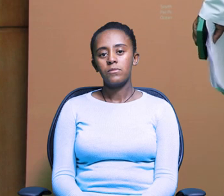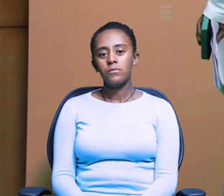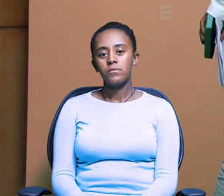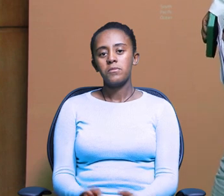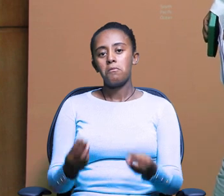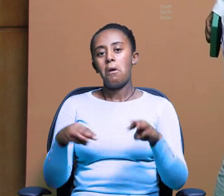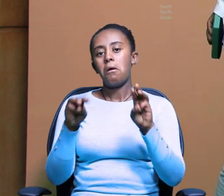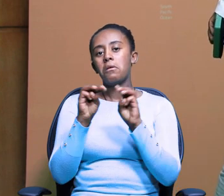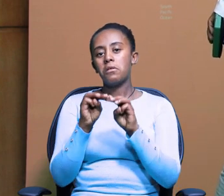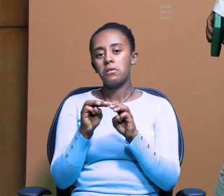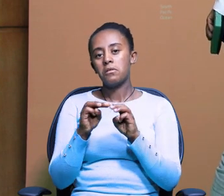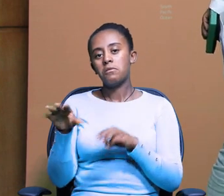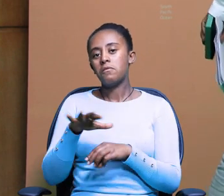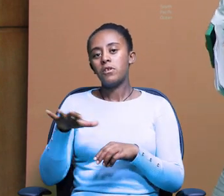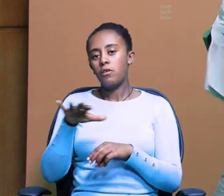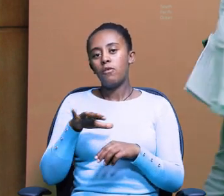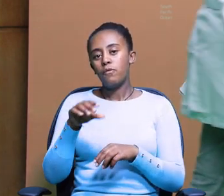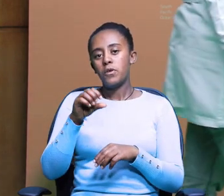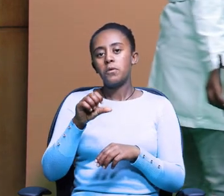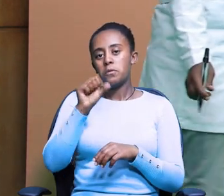Magnetic field of solenoid represented by this symbol.